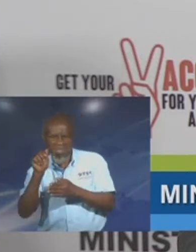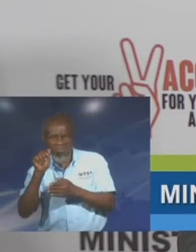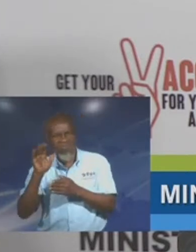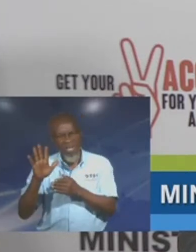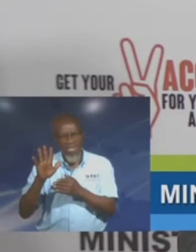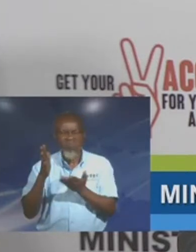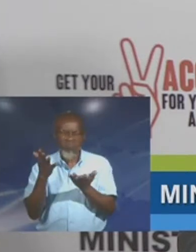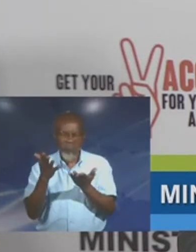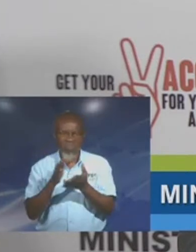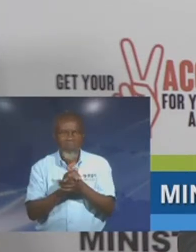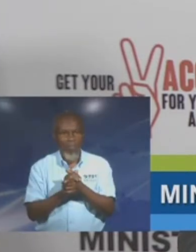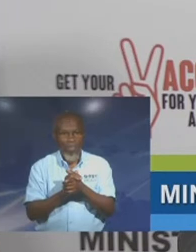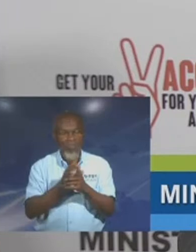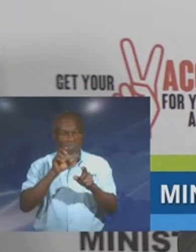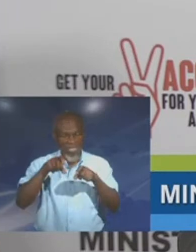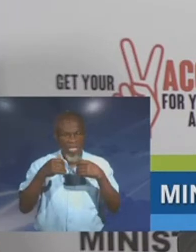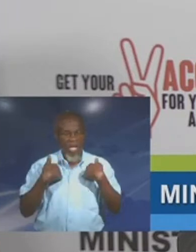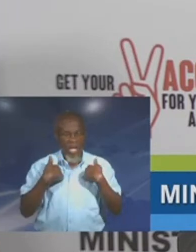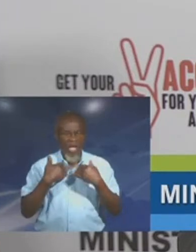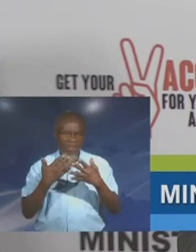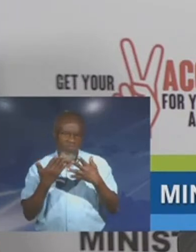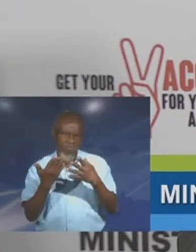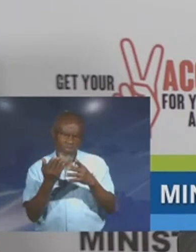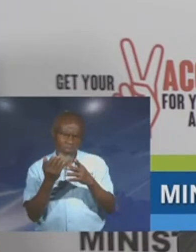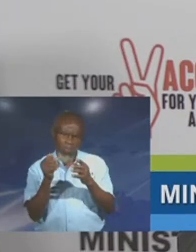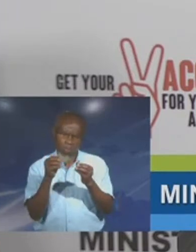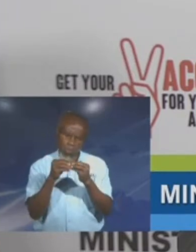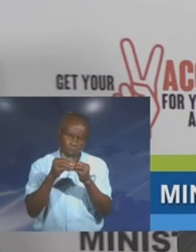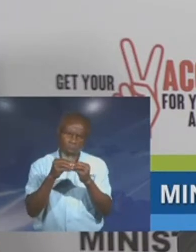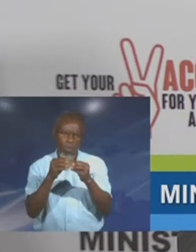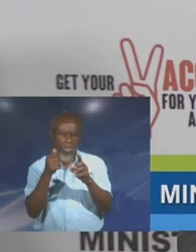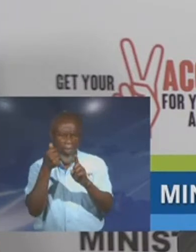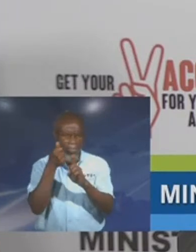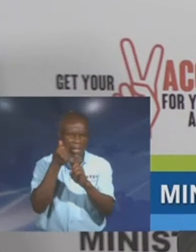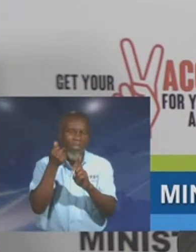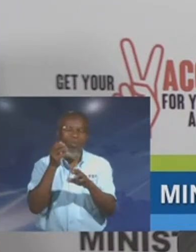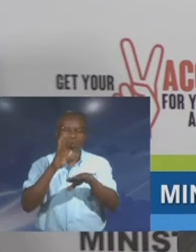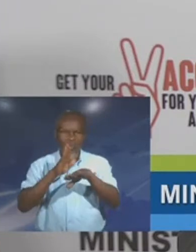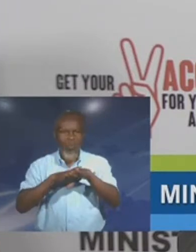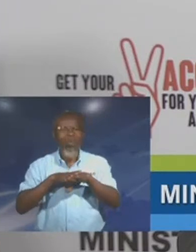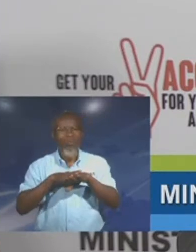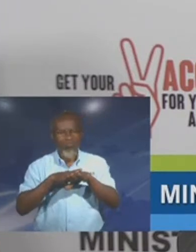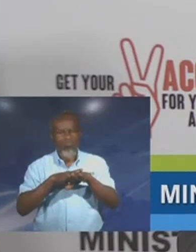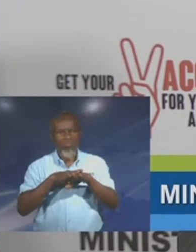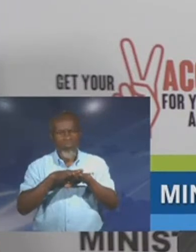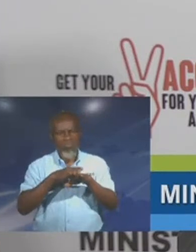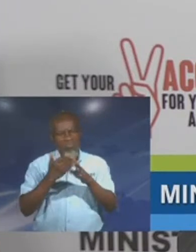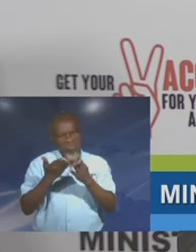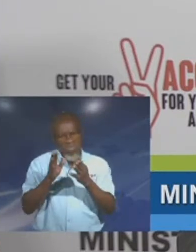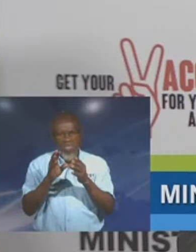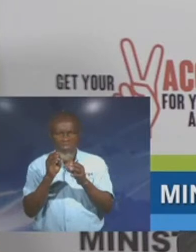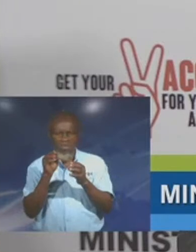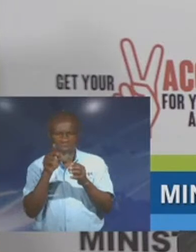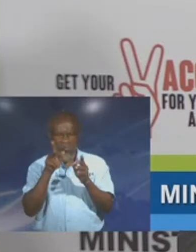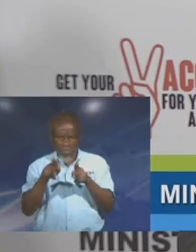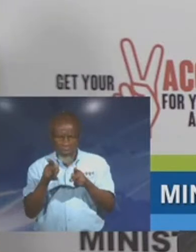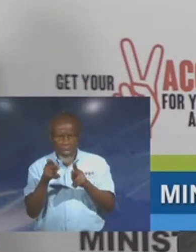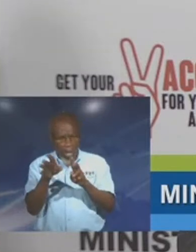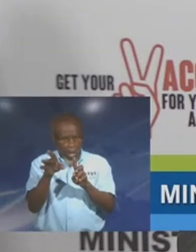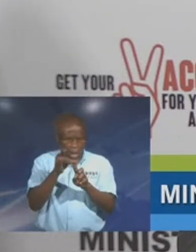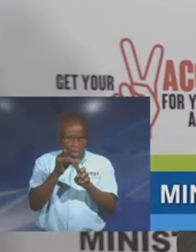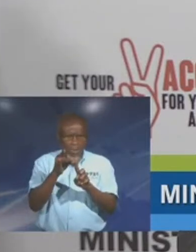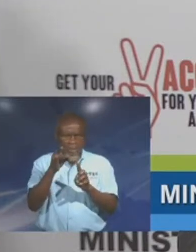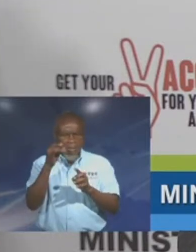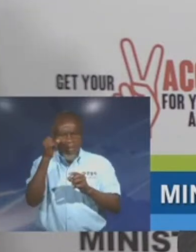survival advantage in terms of their ability to replicate more quickly, to infect persons more, and of course cause more severe disease.